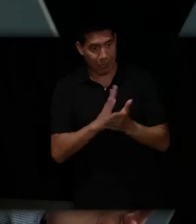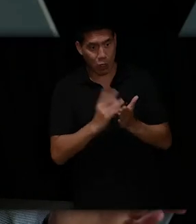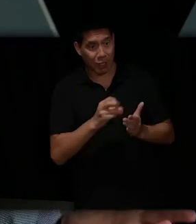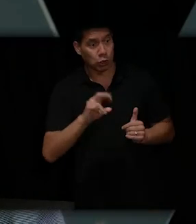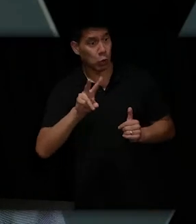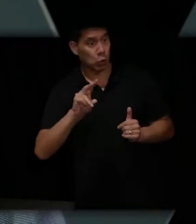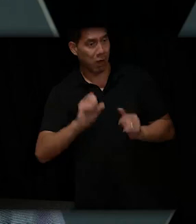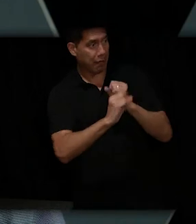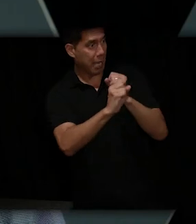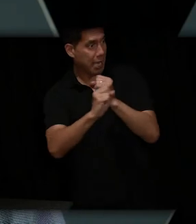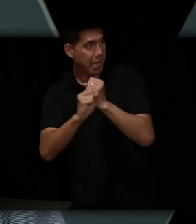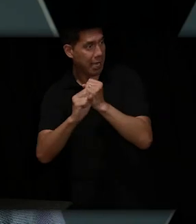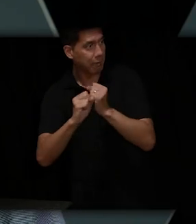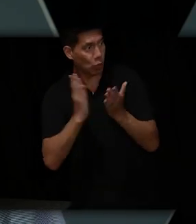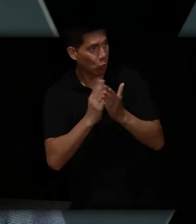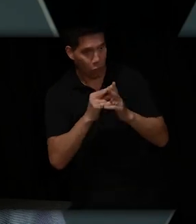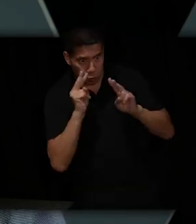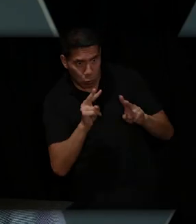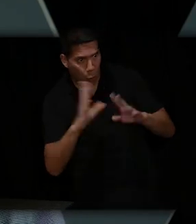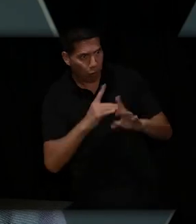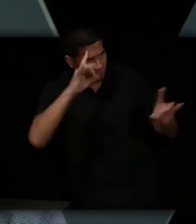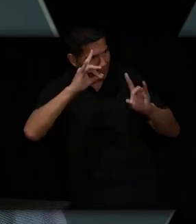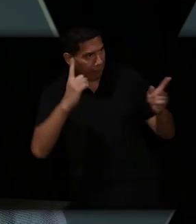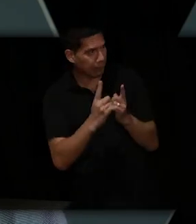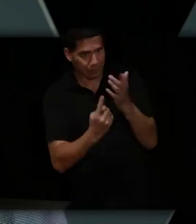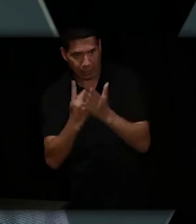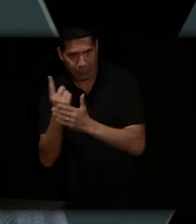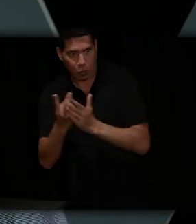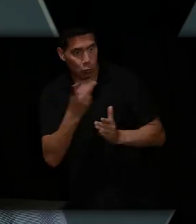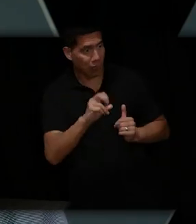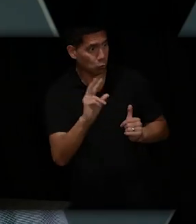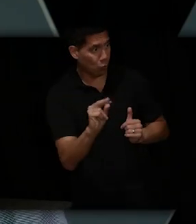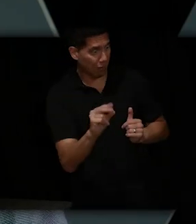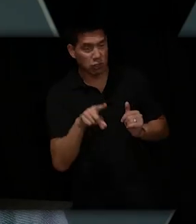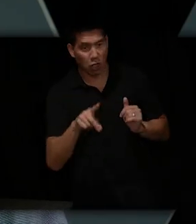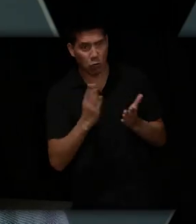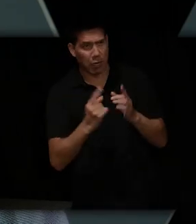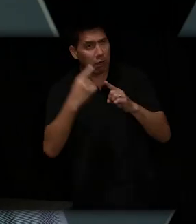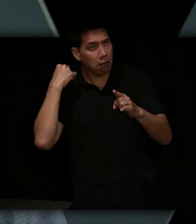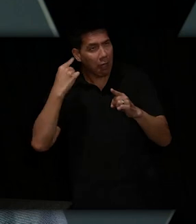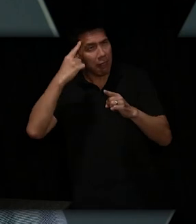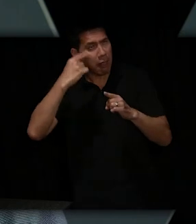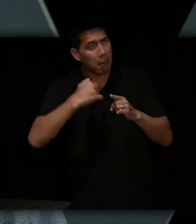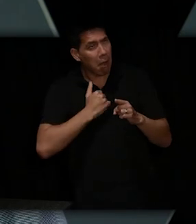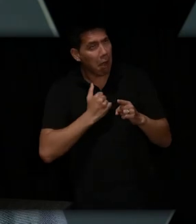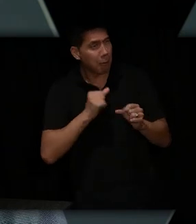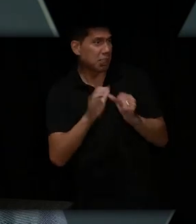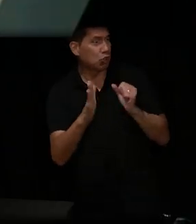up close, all that craziness. So really, looking back, it'll probably be the best job I've ever